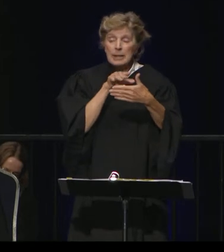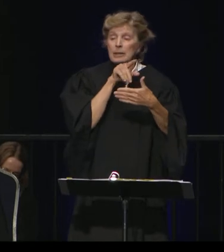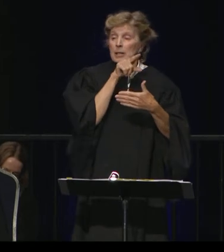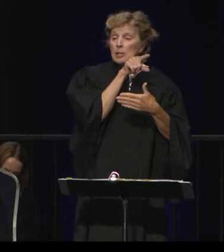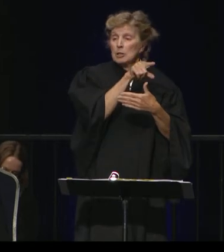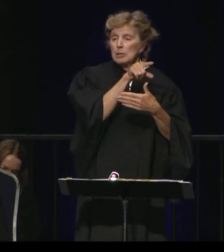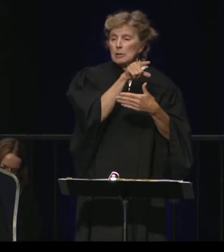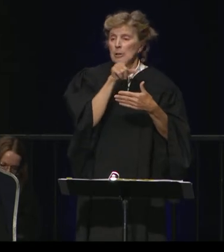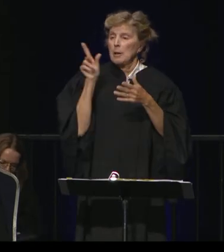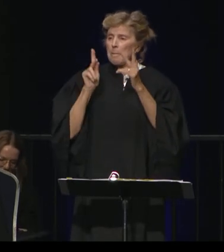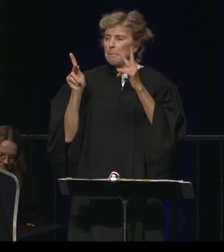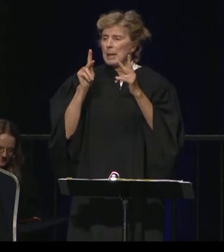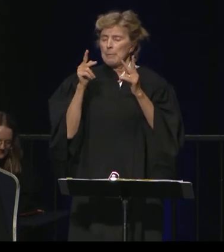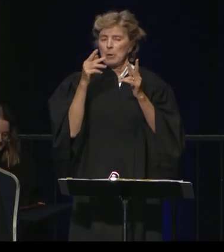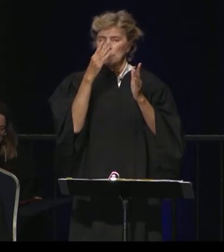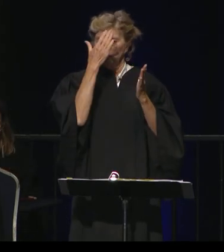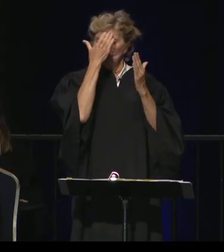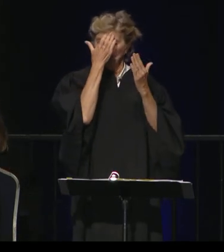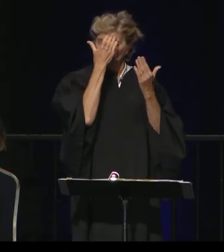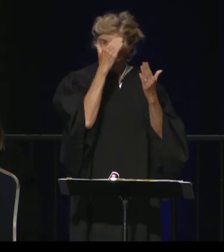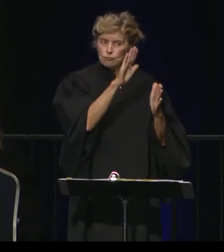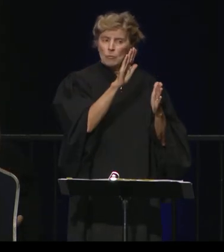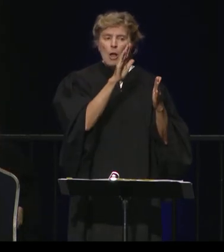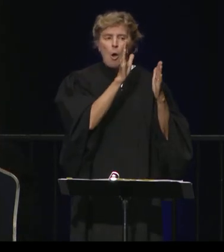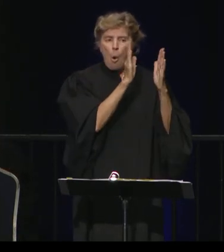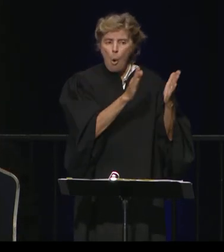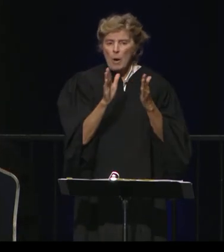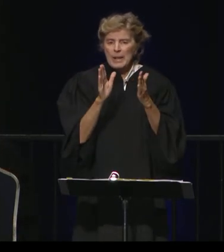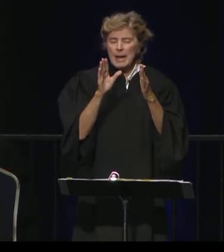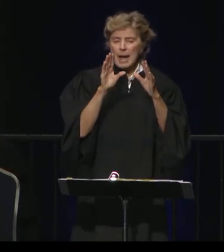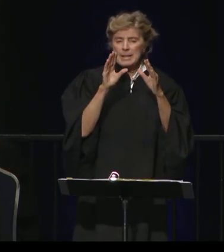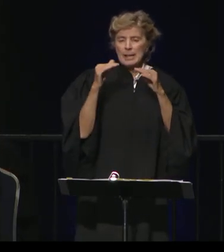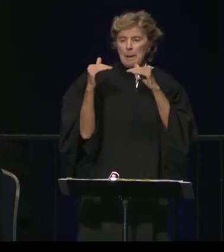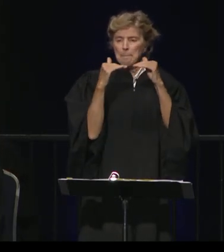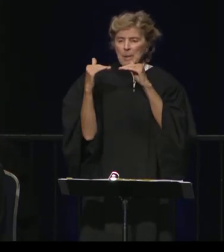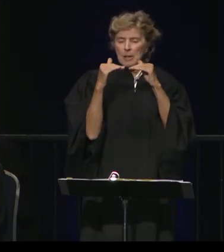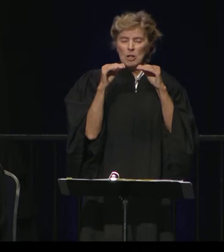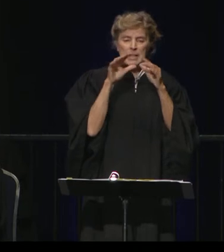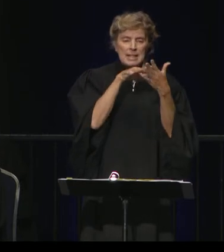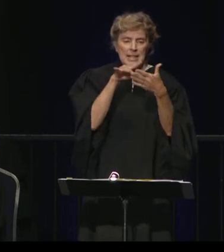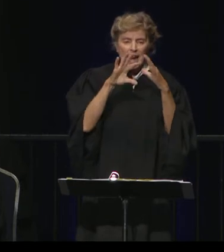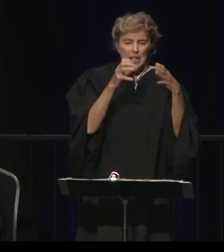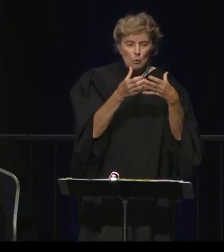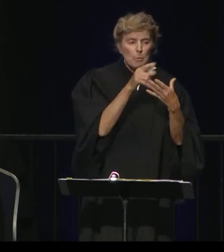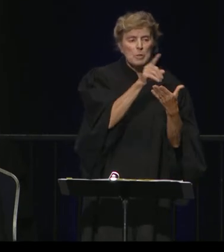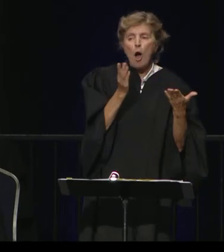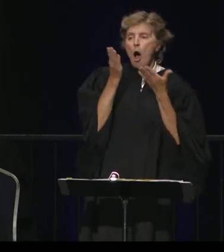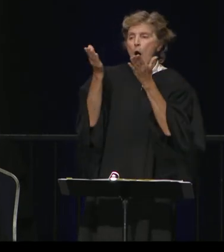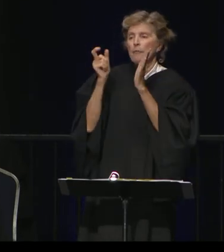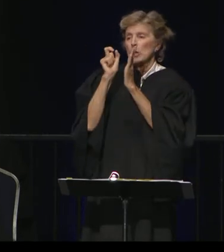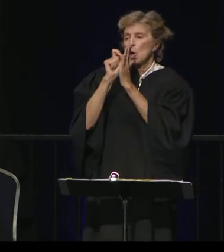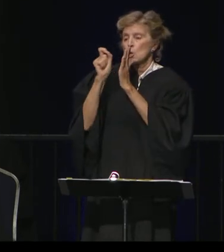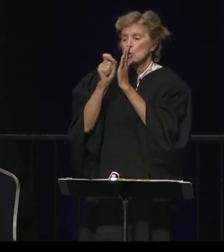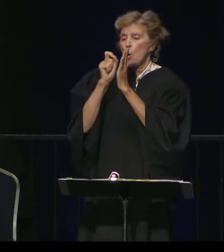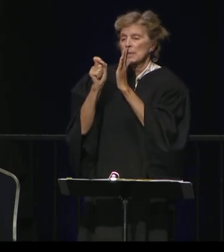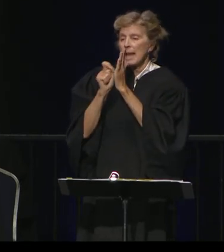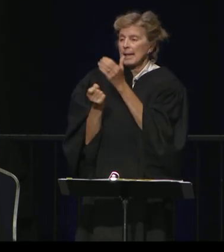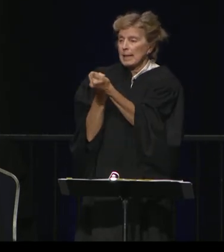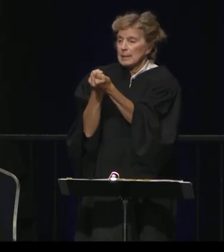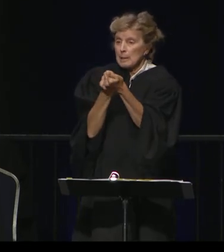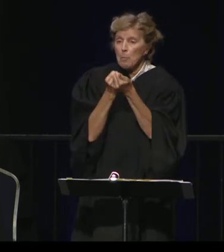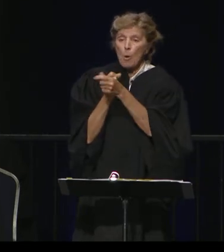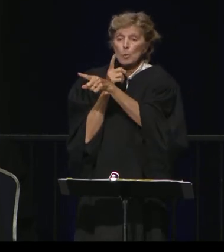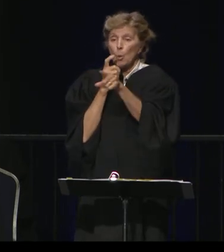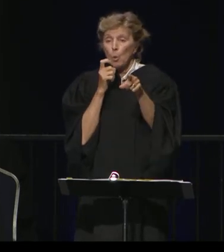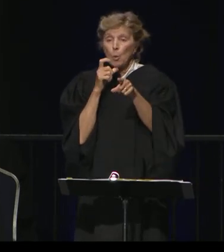well regarded for organizing peer study groups and offering note-taking support for those with academic